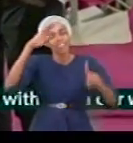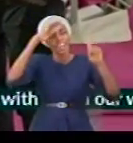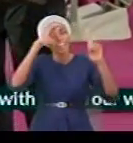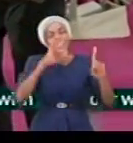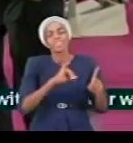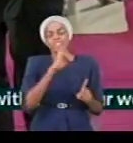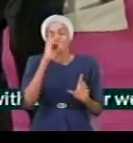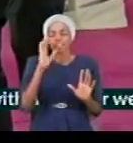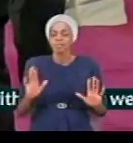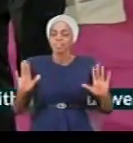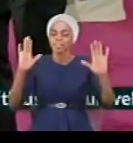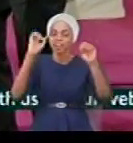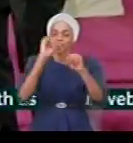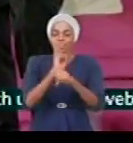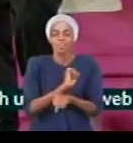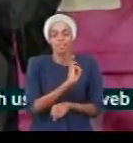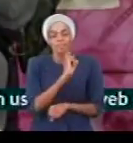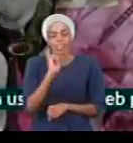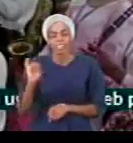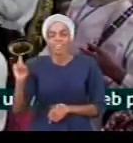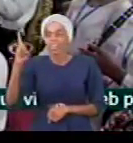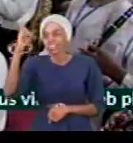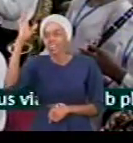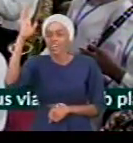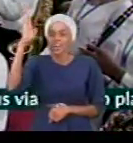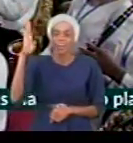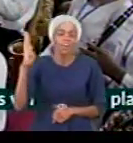via the WhatsApp number